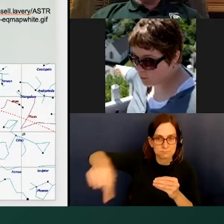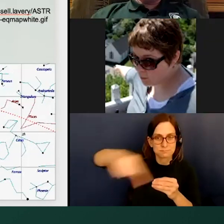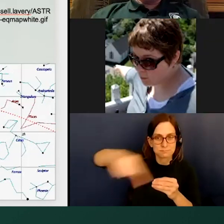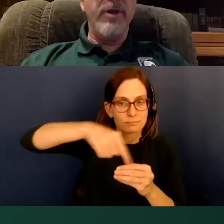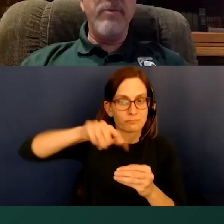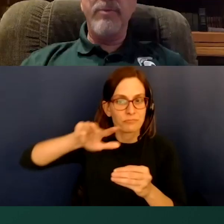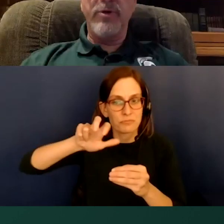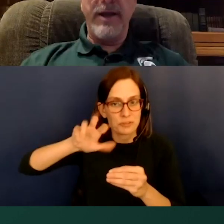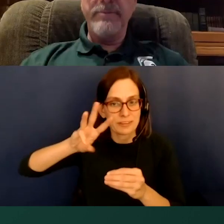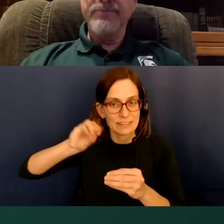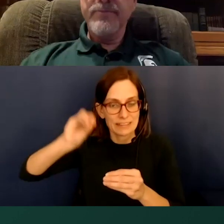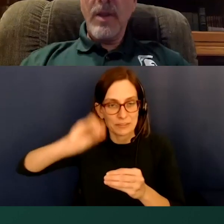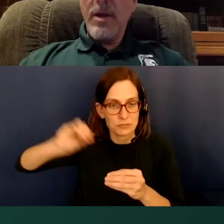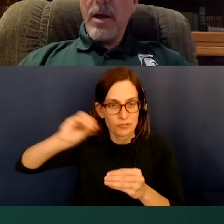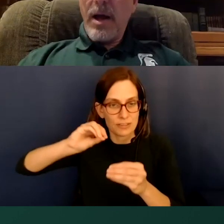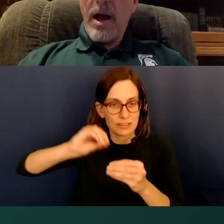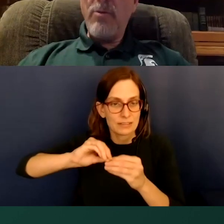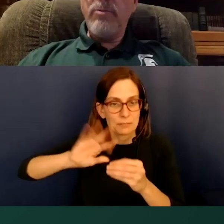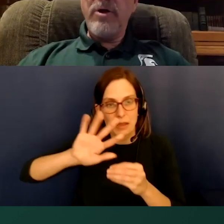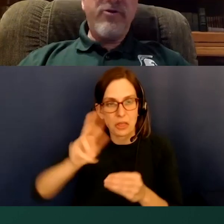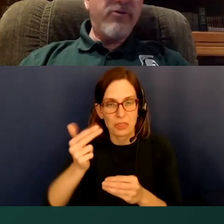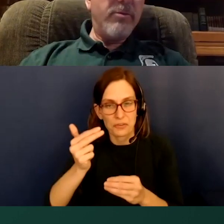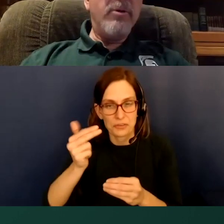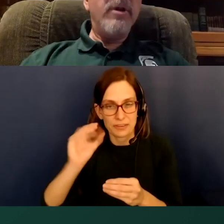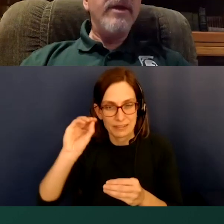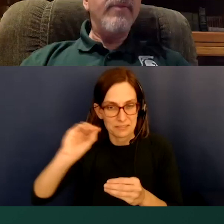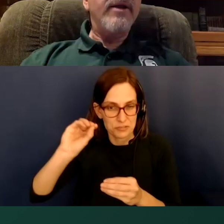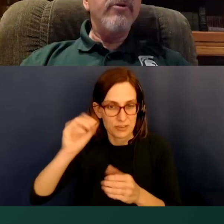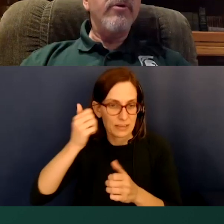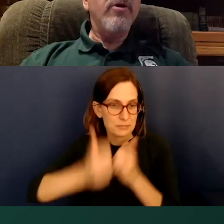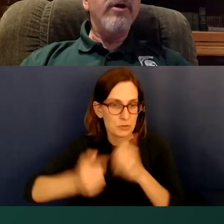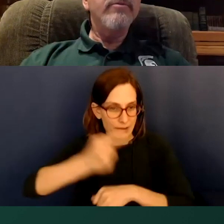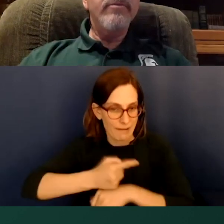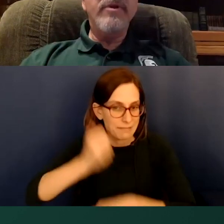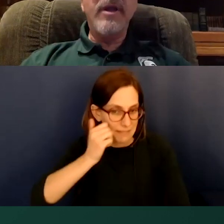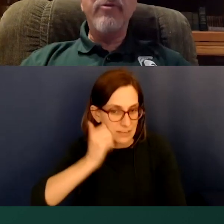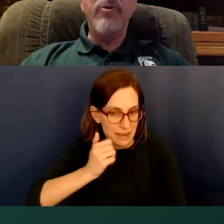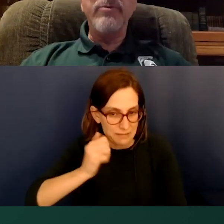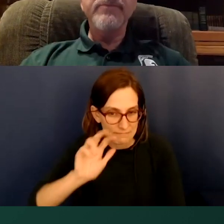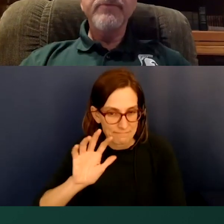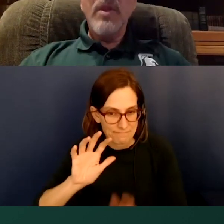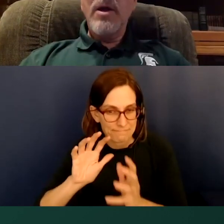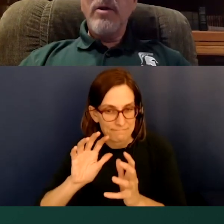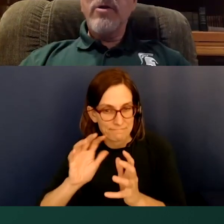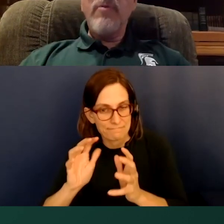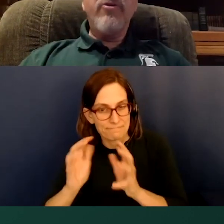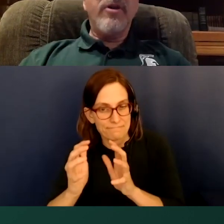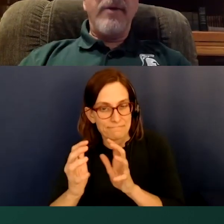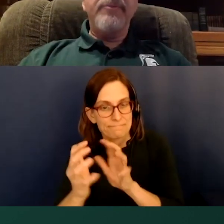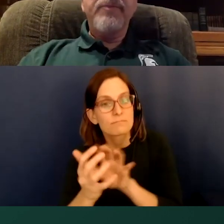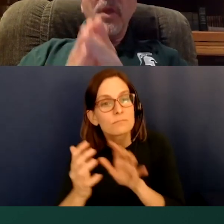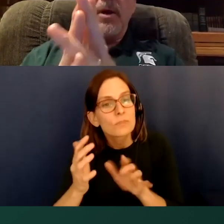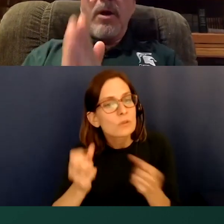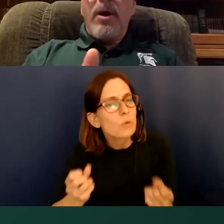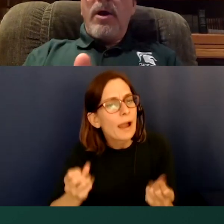about 13 degrees per day. How much? Oh, let me get back into, sorry, slideshow mode. So how much is